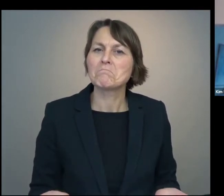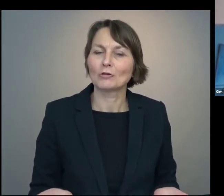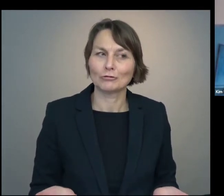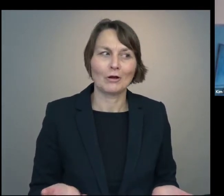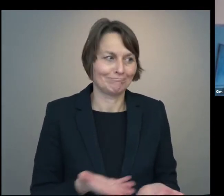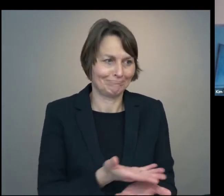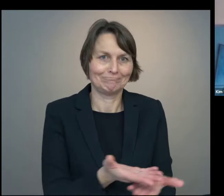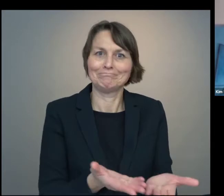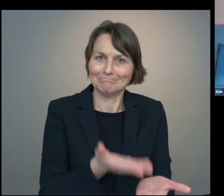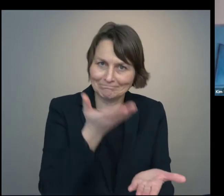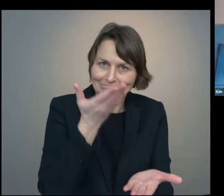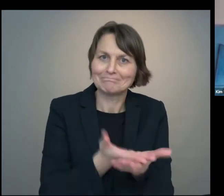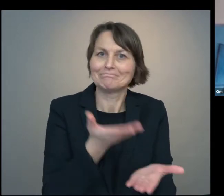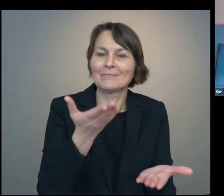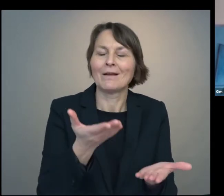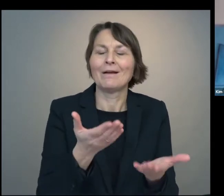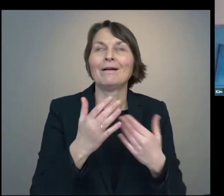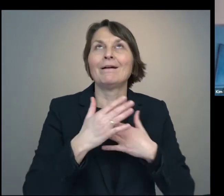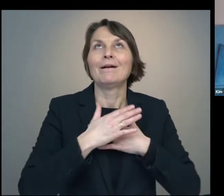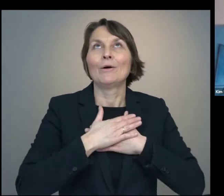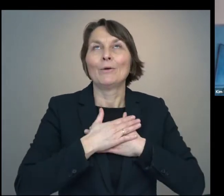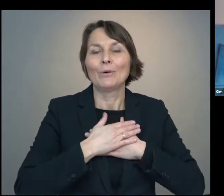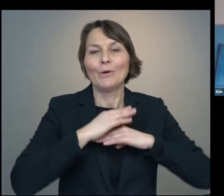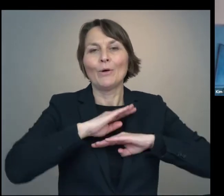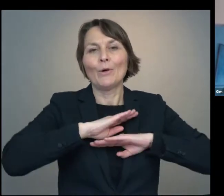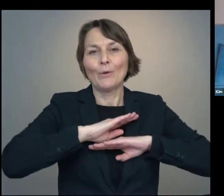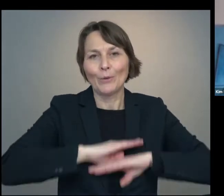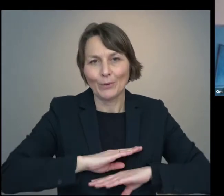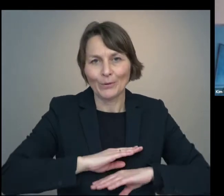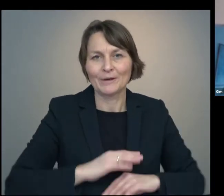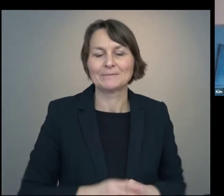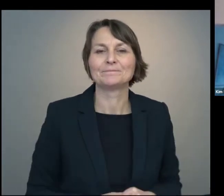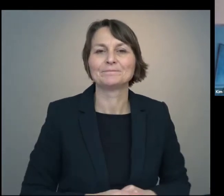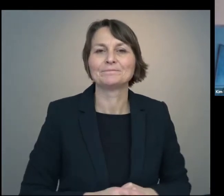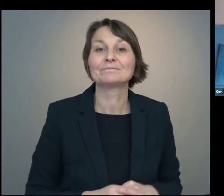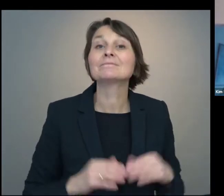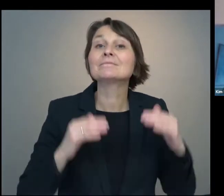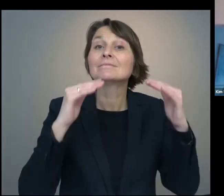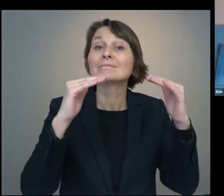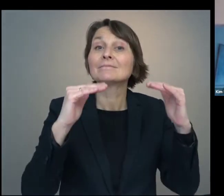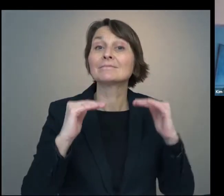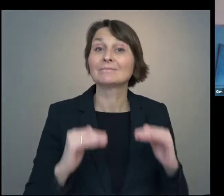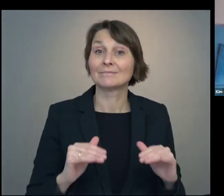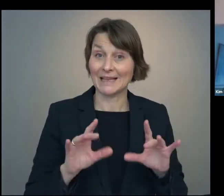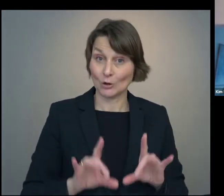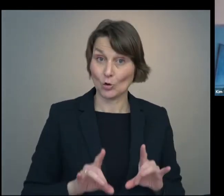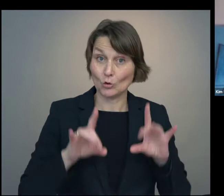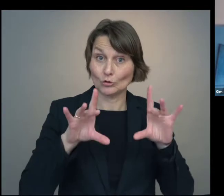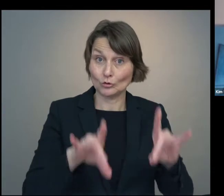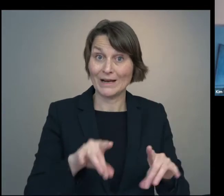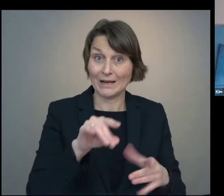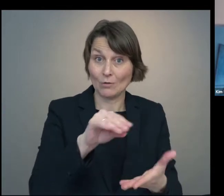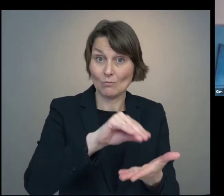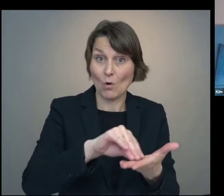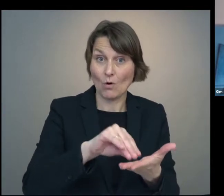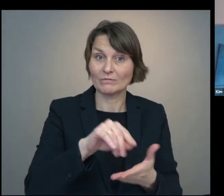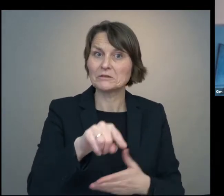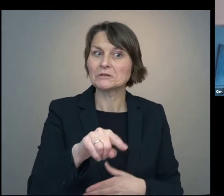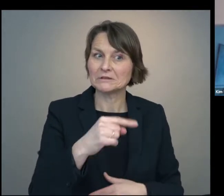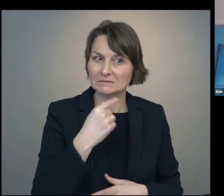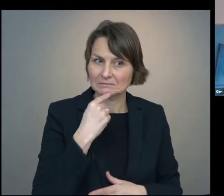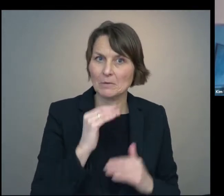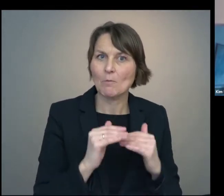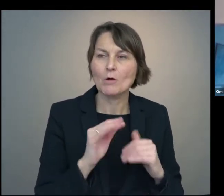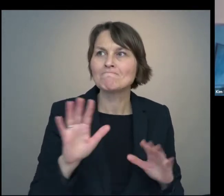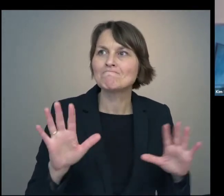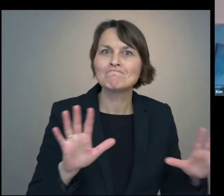So it proved to be a blessing in disguise. As for Australia, we have seen that